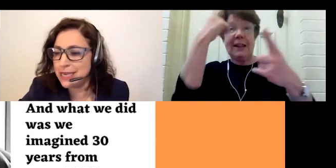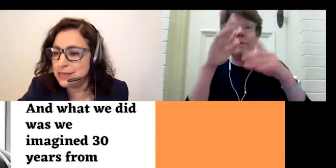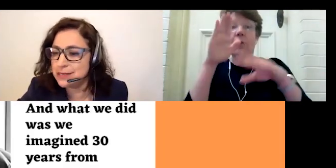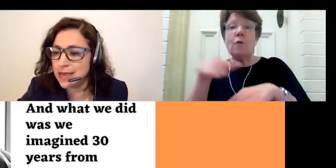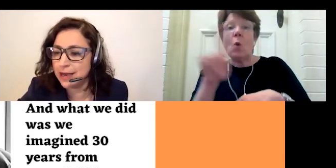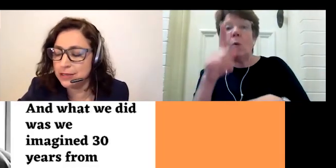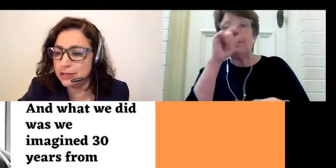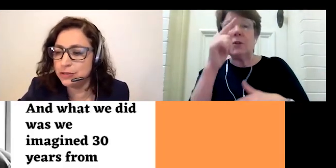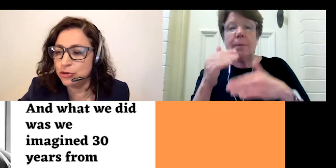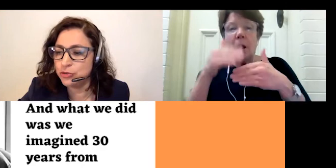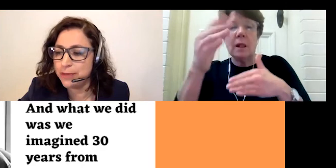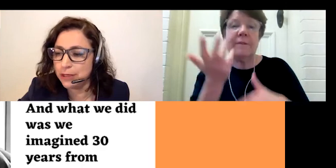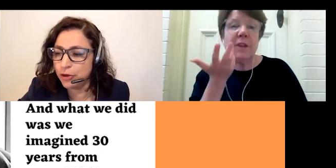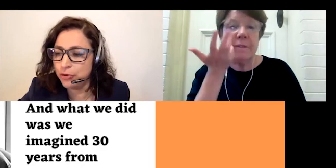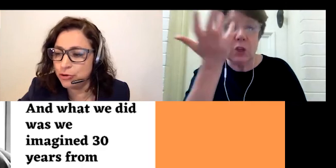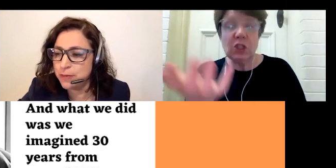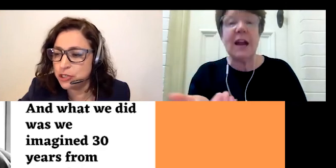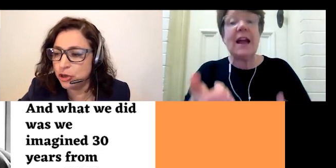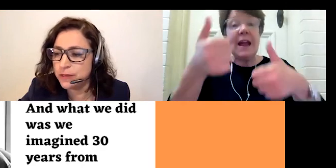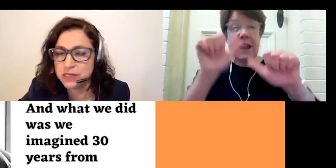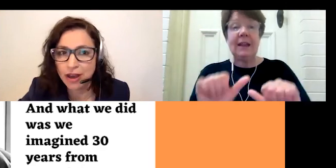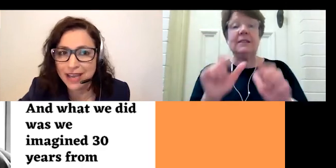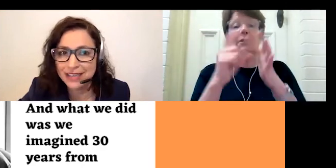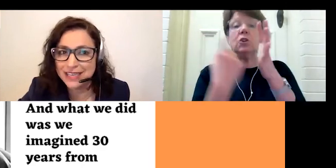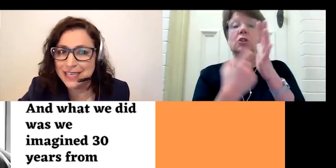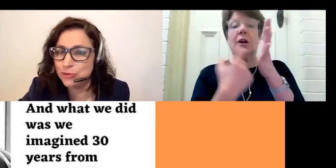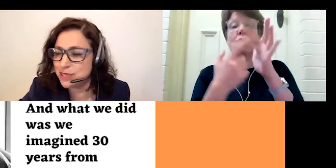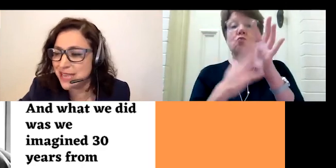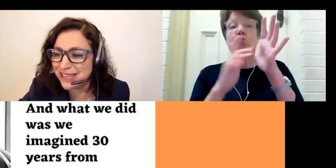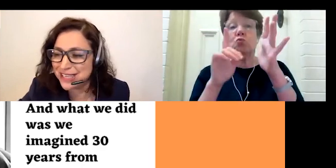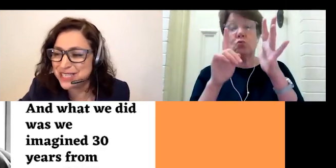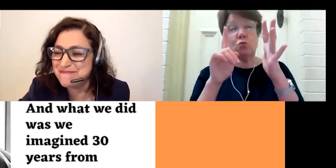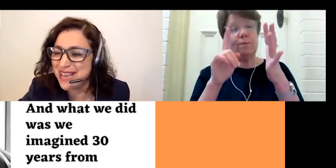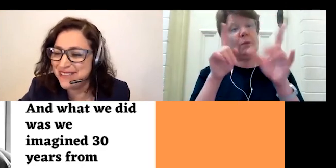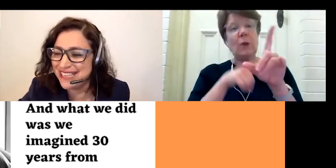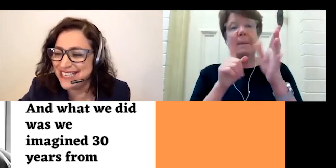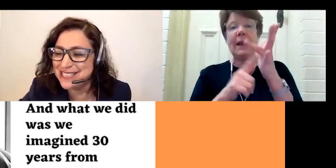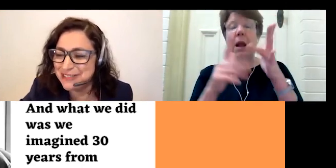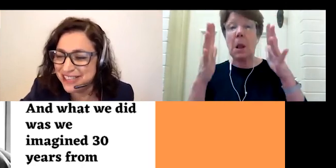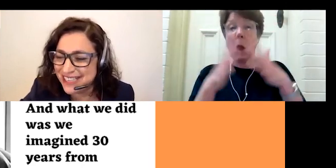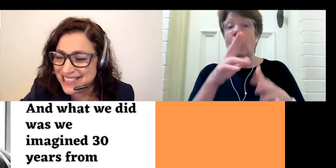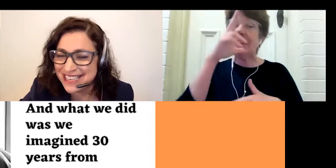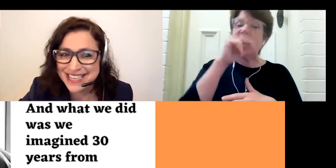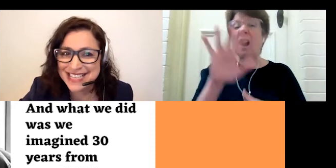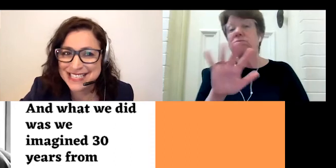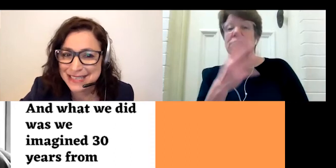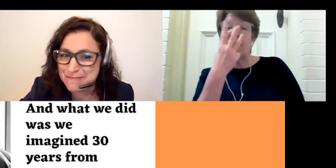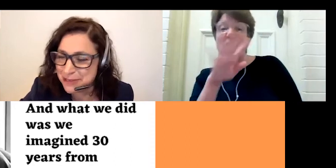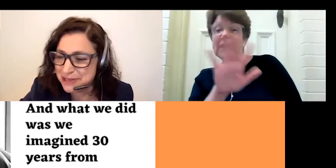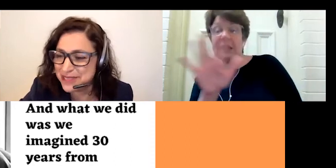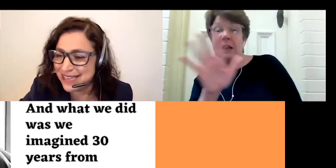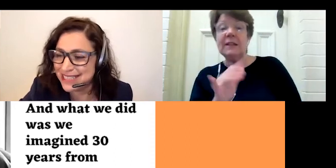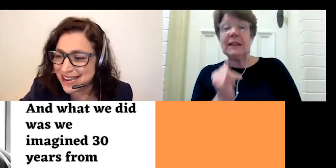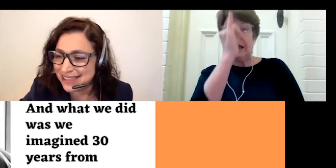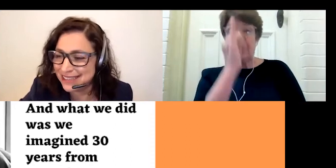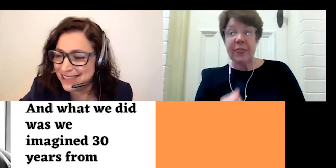showing is Dr. Rani Lowe, who's pictured on the slide. He looks youngish, maybe in his 30s. He has a slim